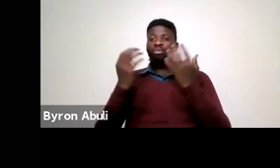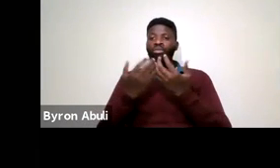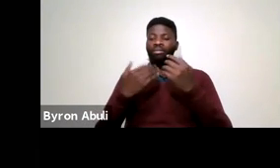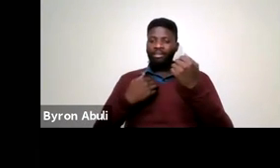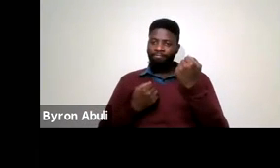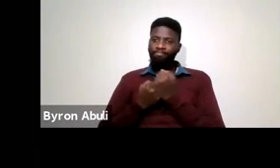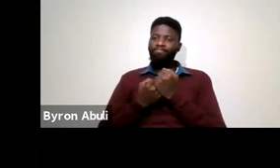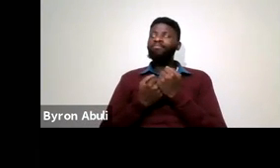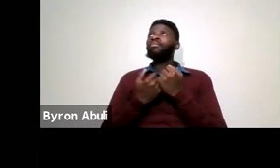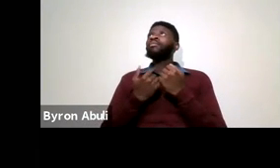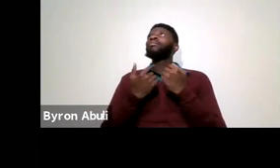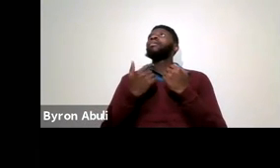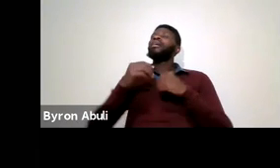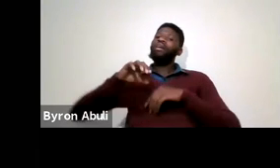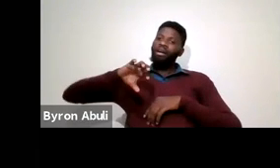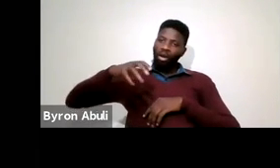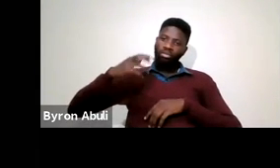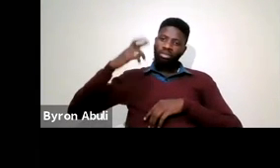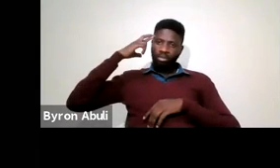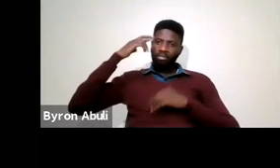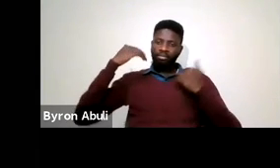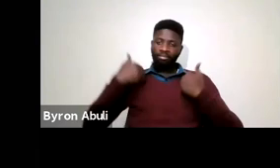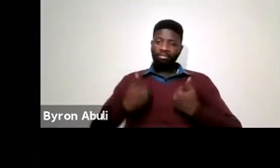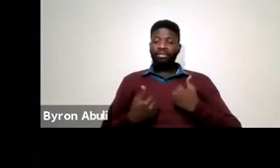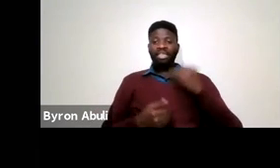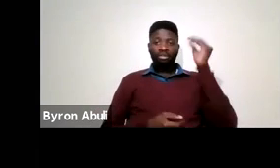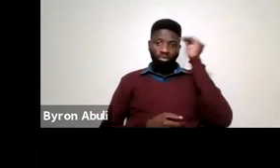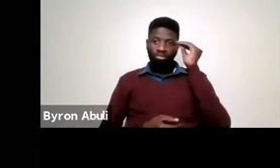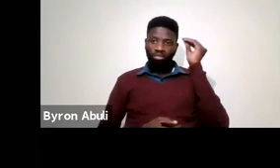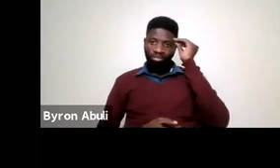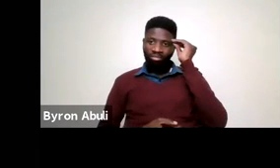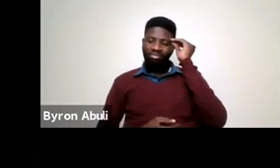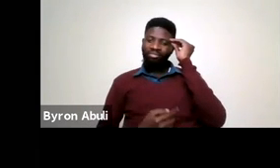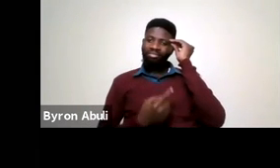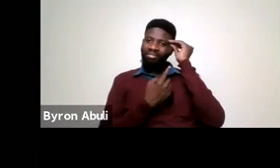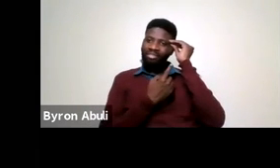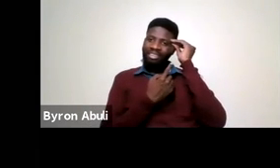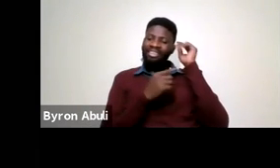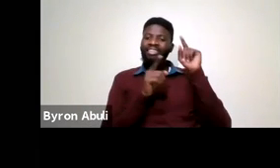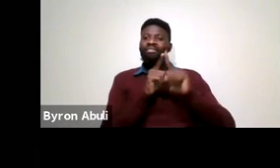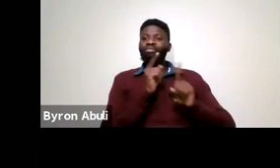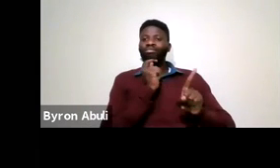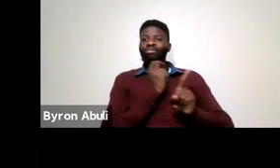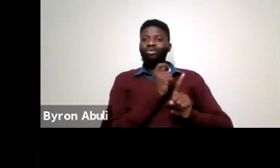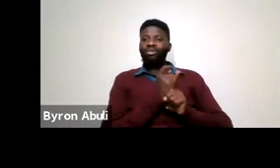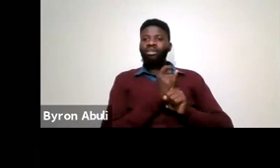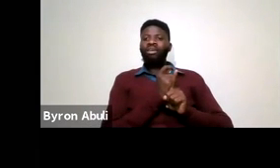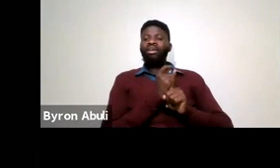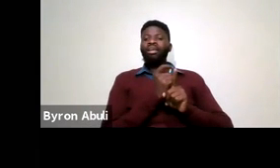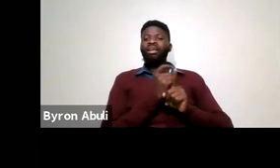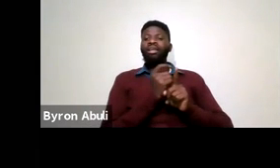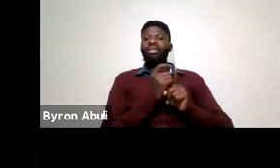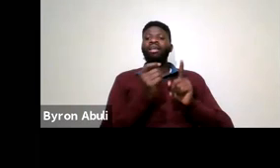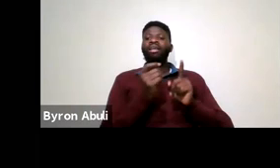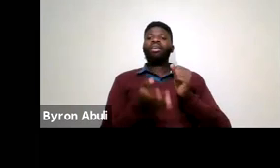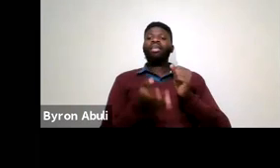county. And education is let me say, is the tool that can shape the world. So I'll